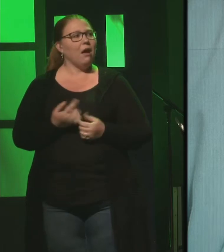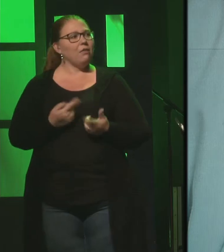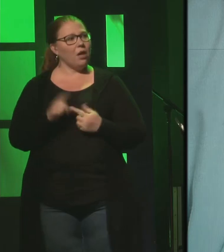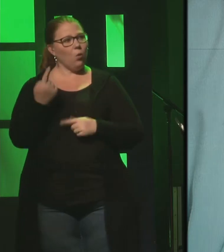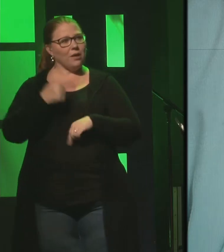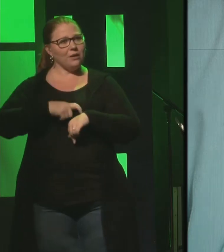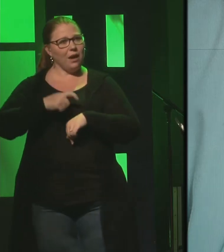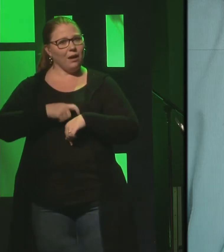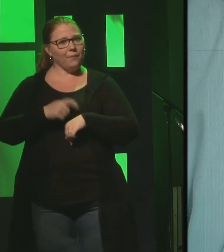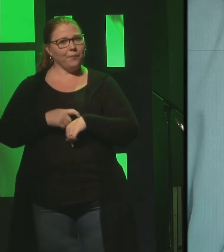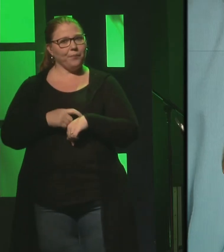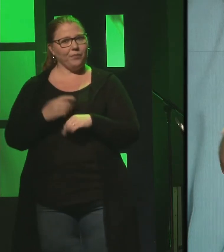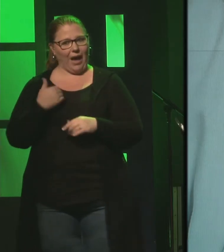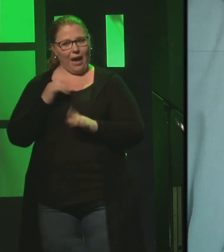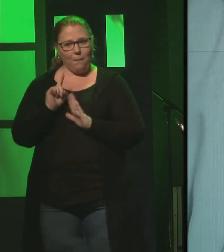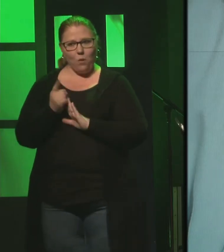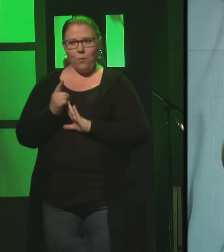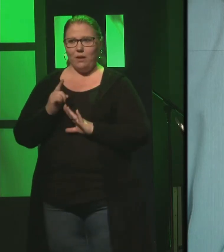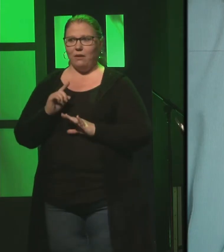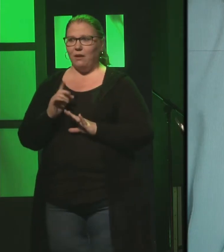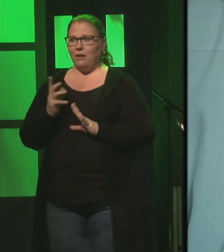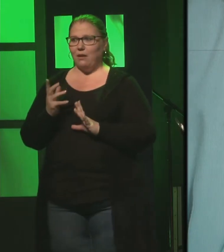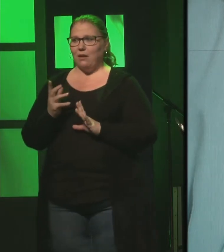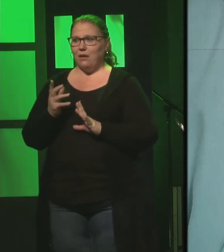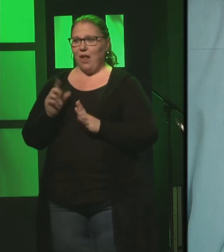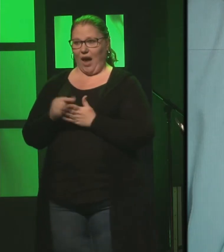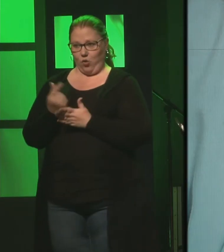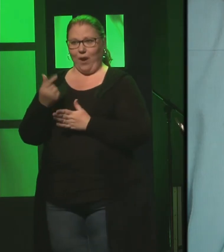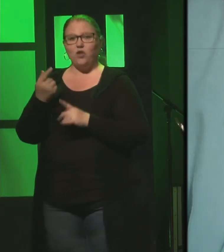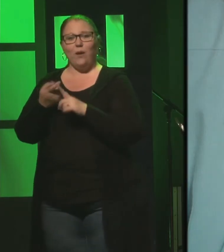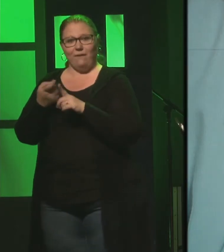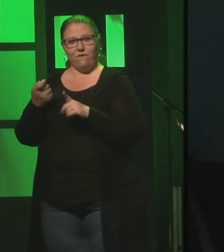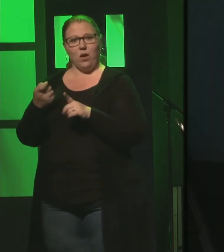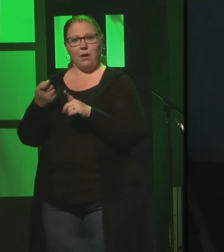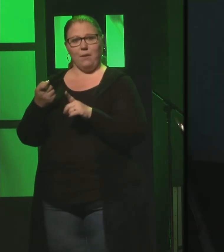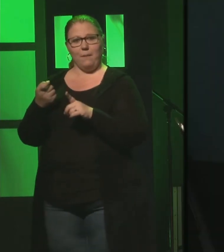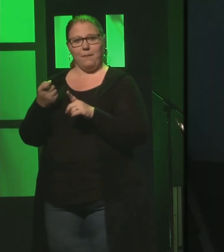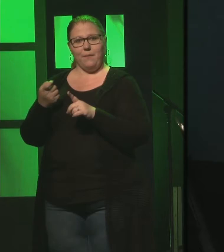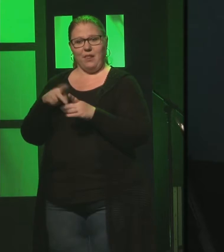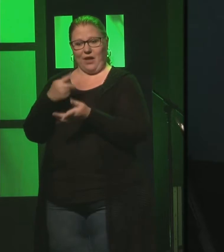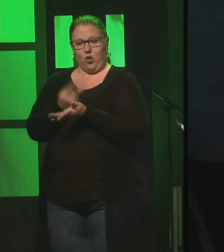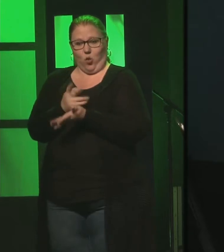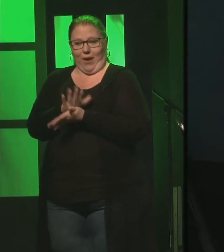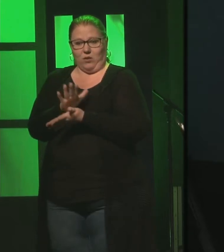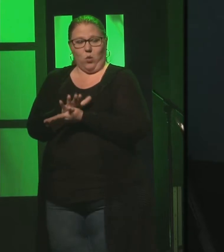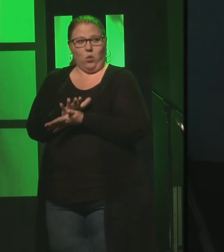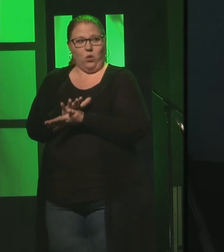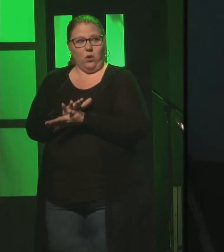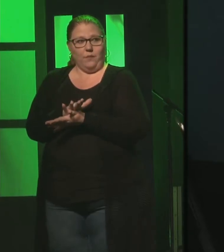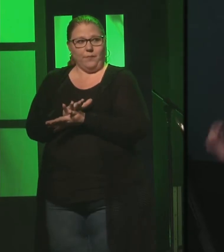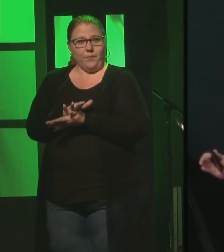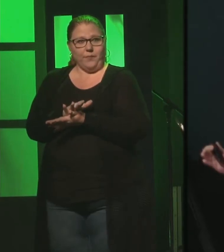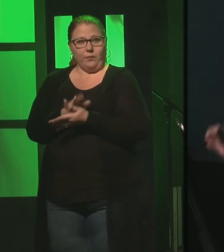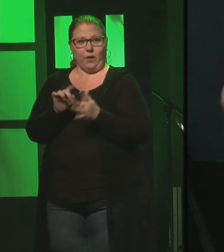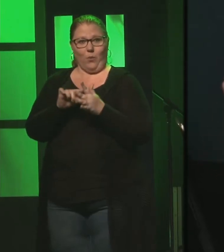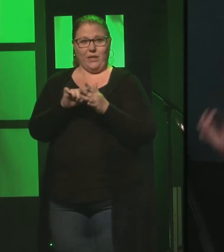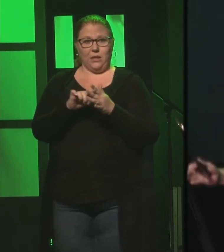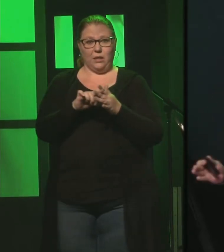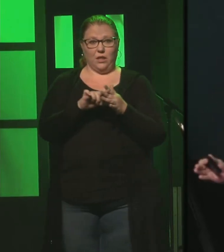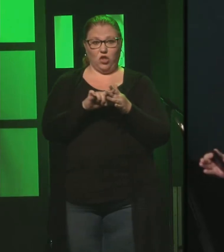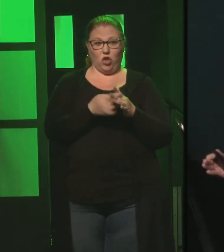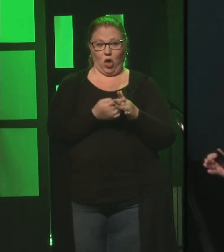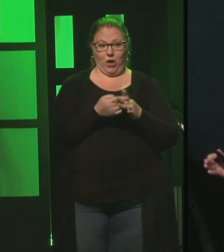there was this moment in history. I graduated from grad school, and then so we went from like starting grad school at